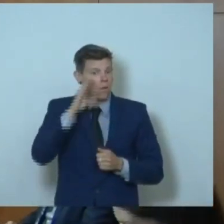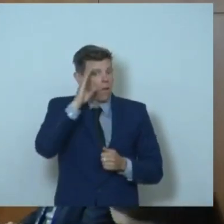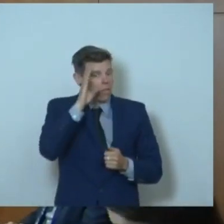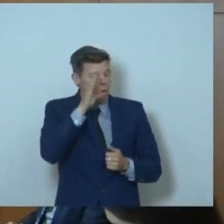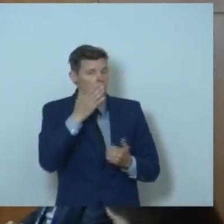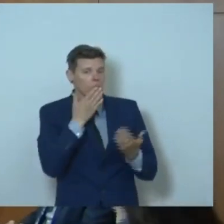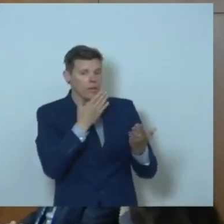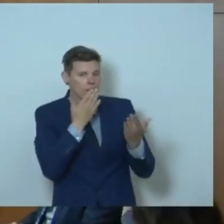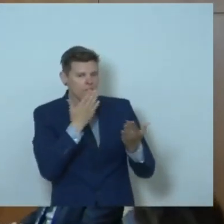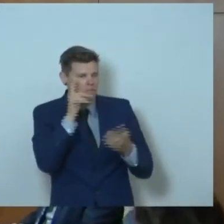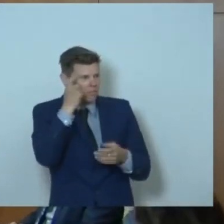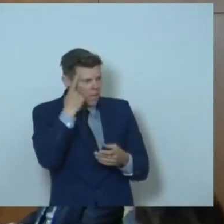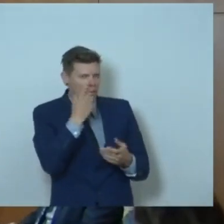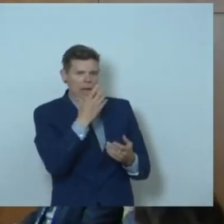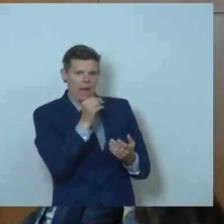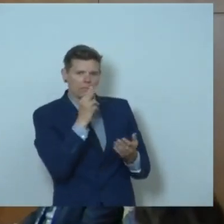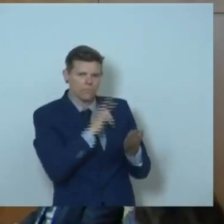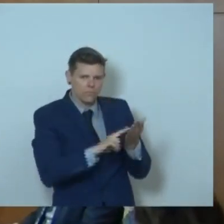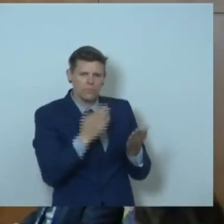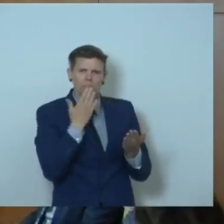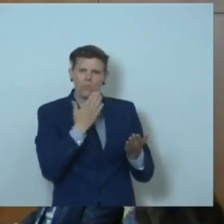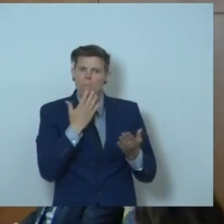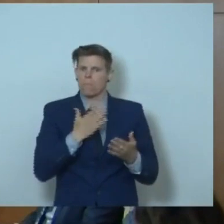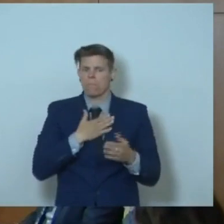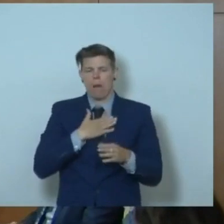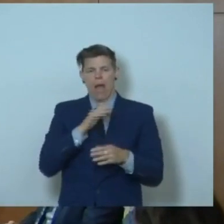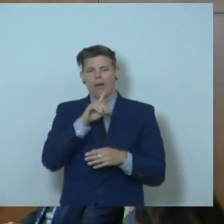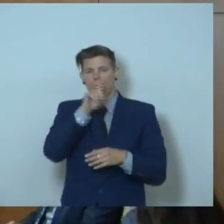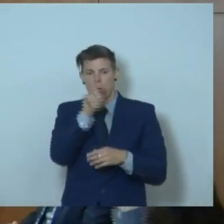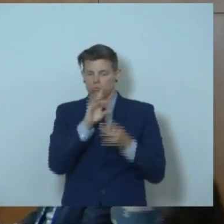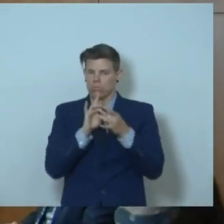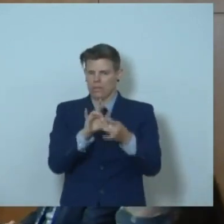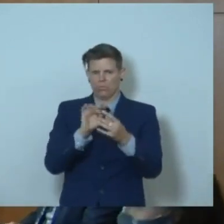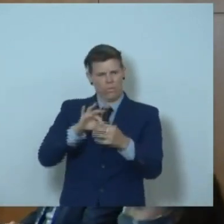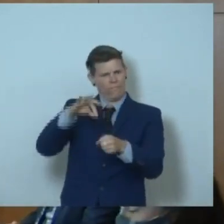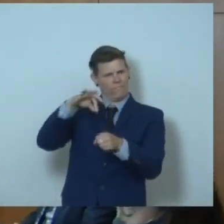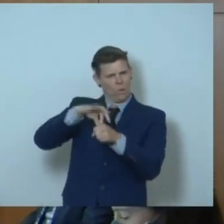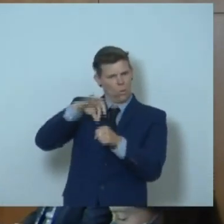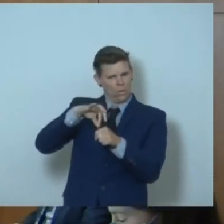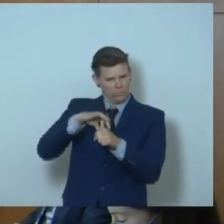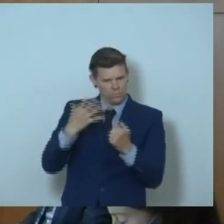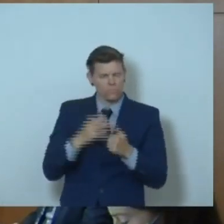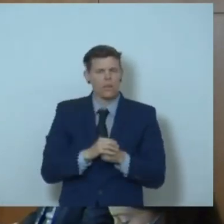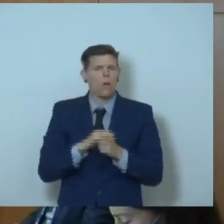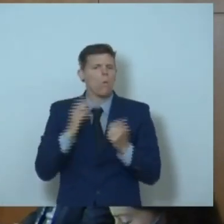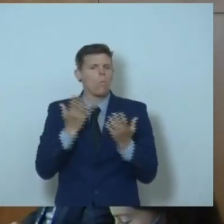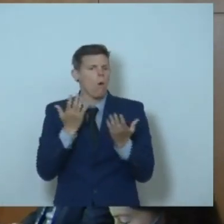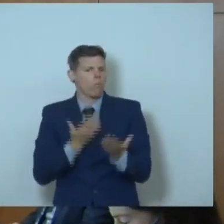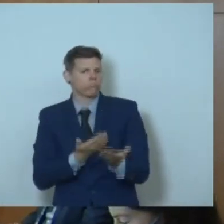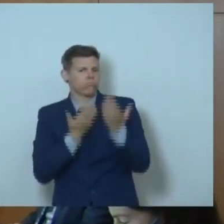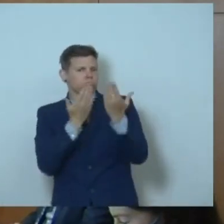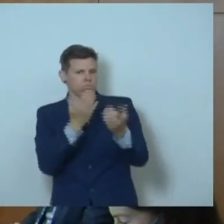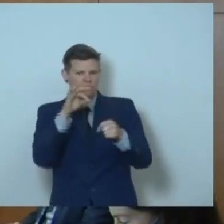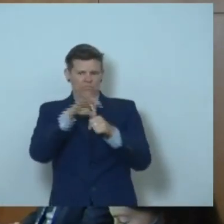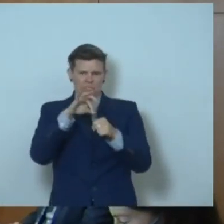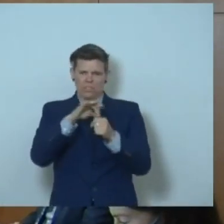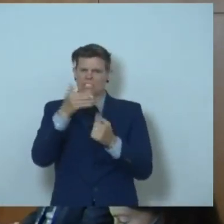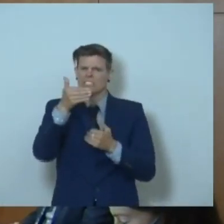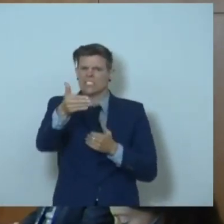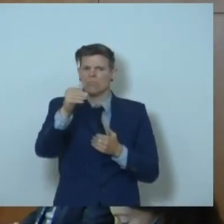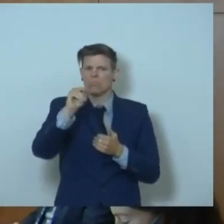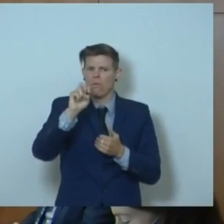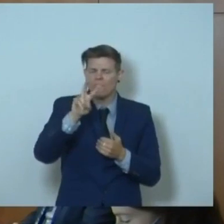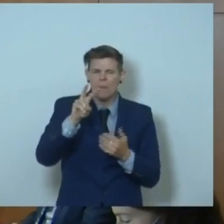doing this. My question was about voting. What proposals are you looking into regarding voting in November to avoid problems that we've seen in